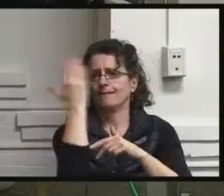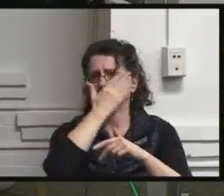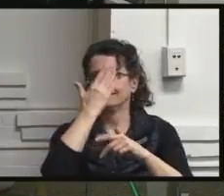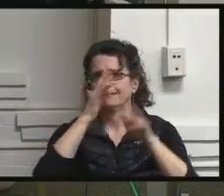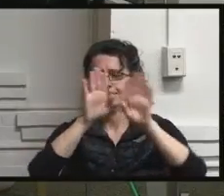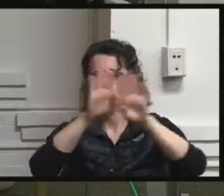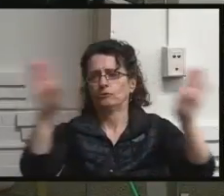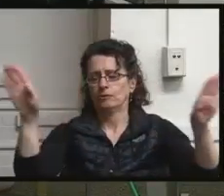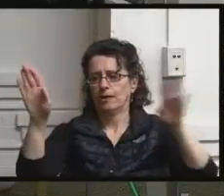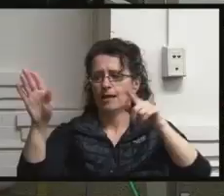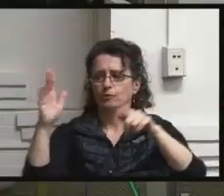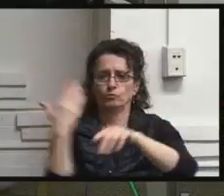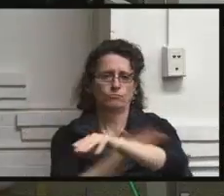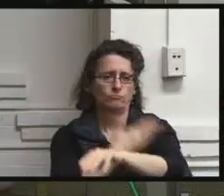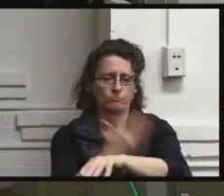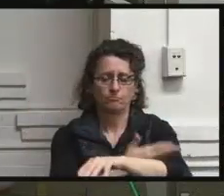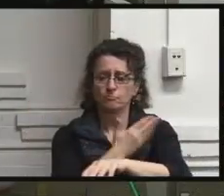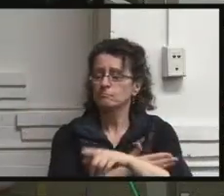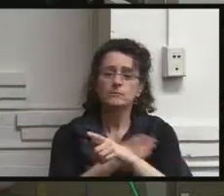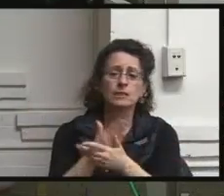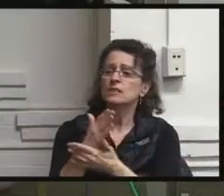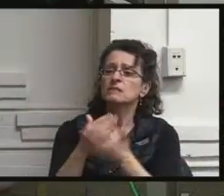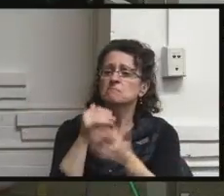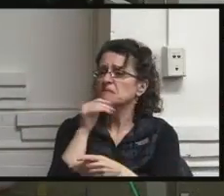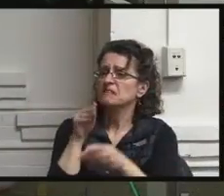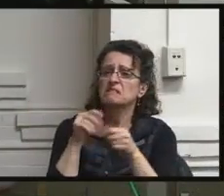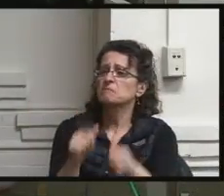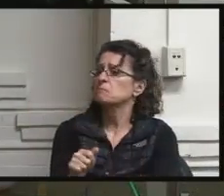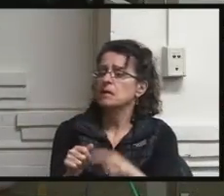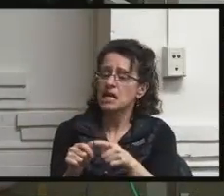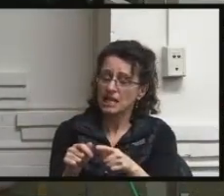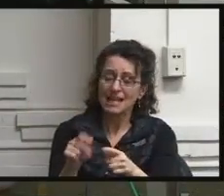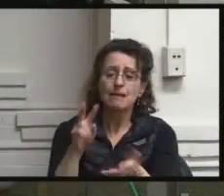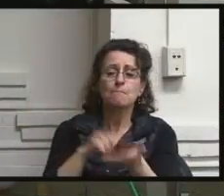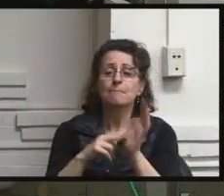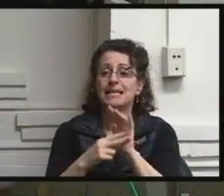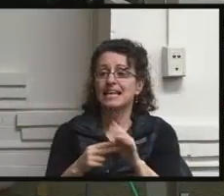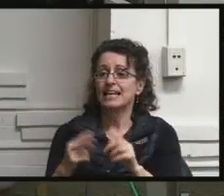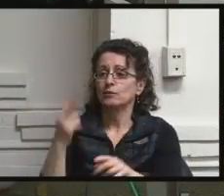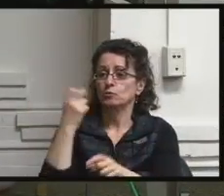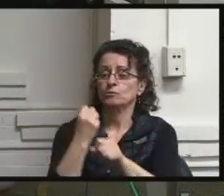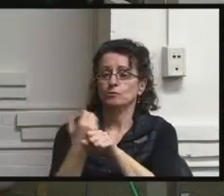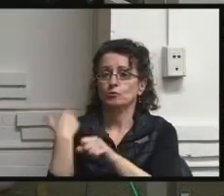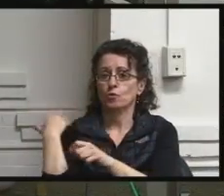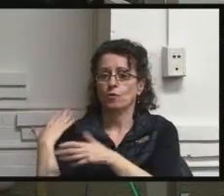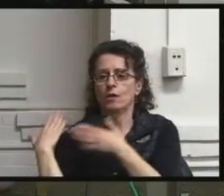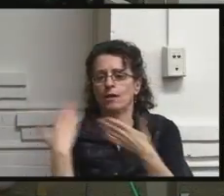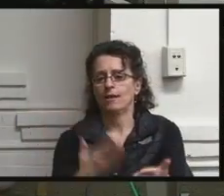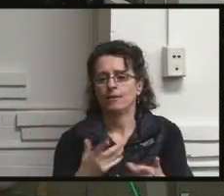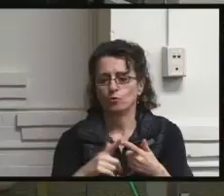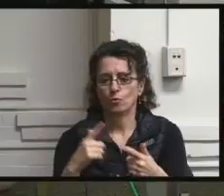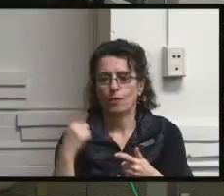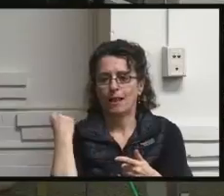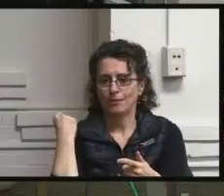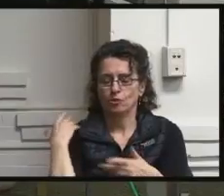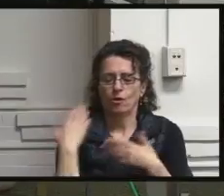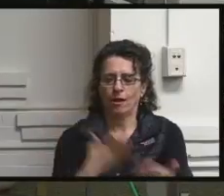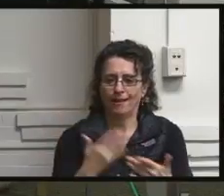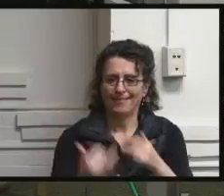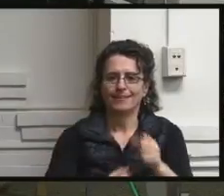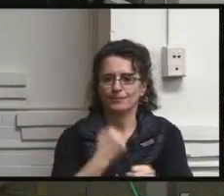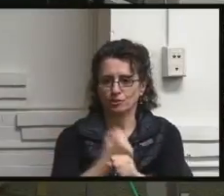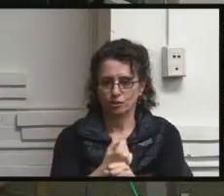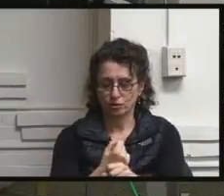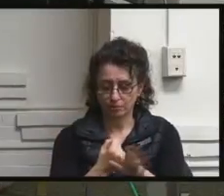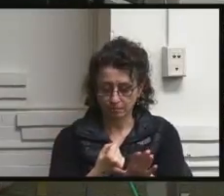that point, and so that carried over. And one of the things that when we did finally hire a coordinator is that I had